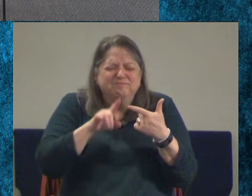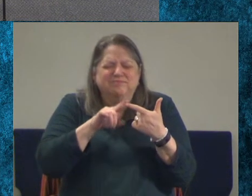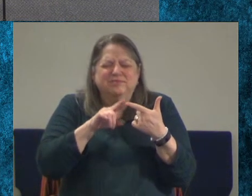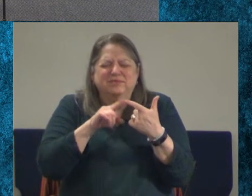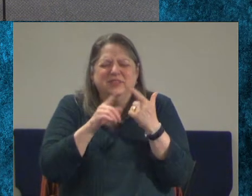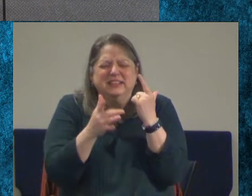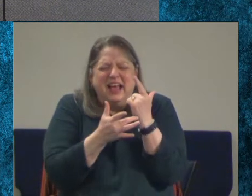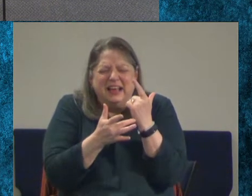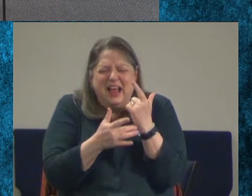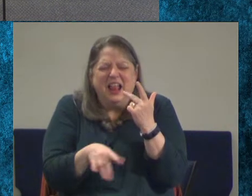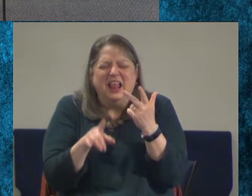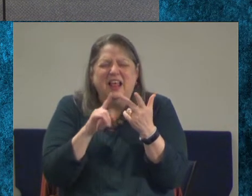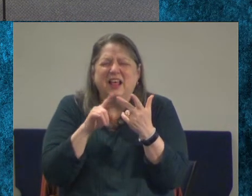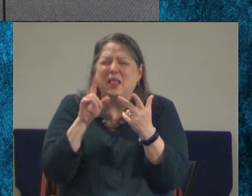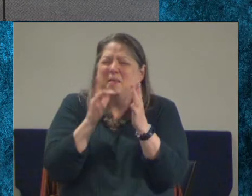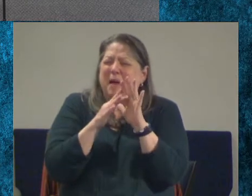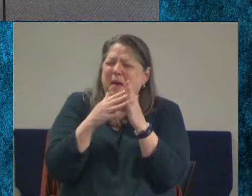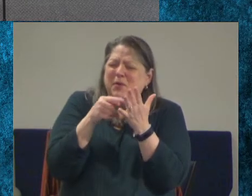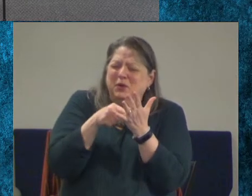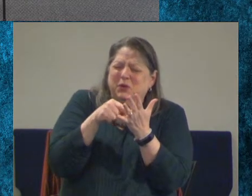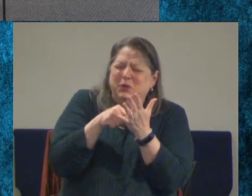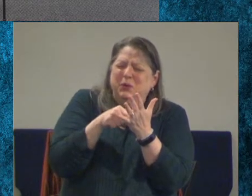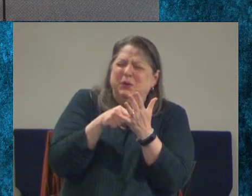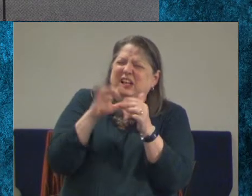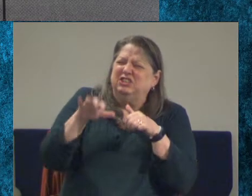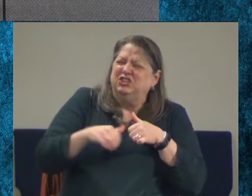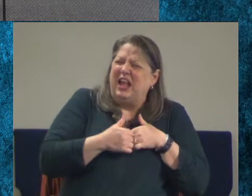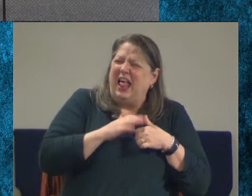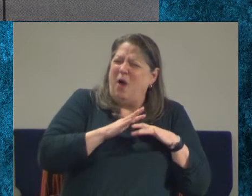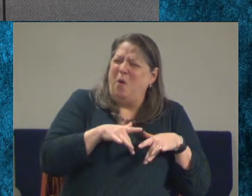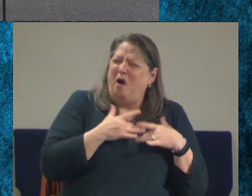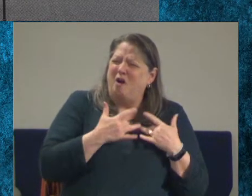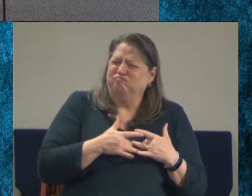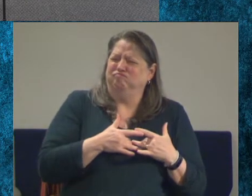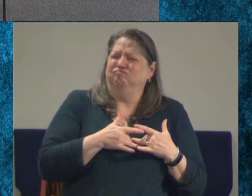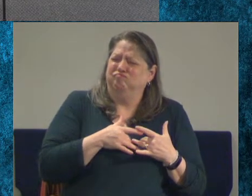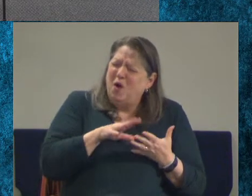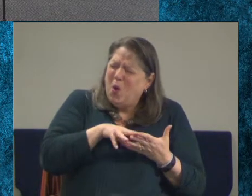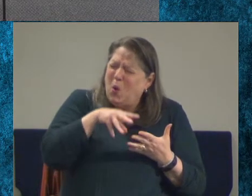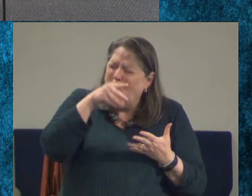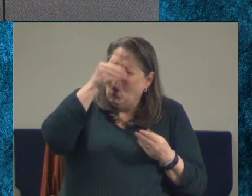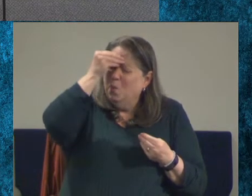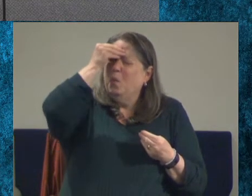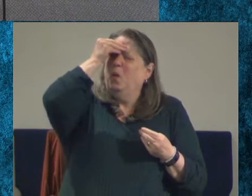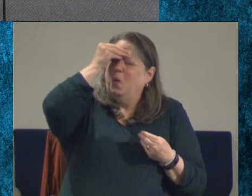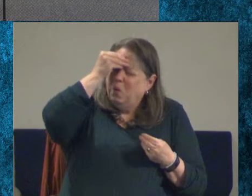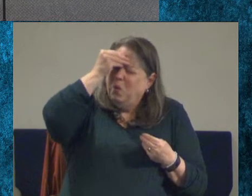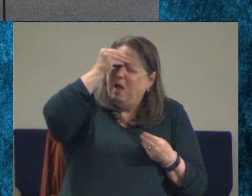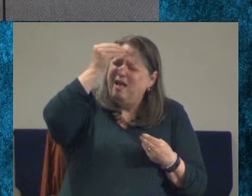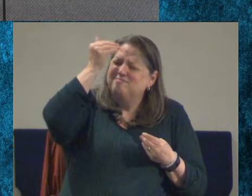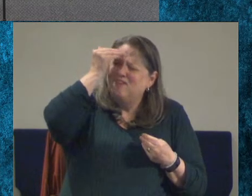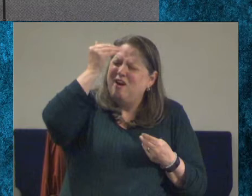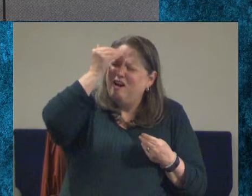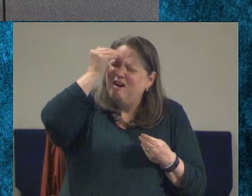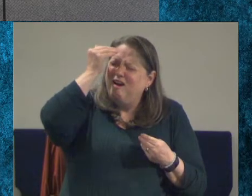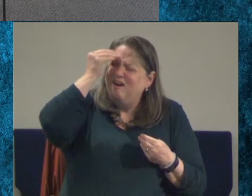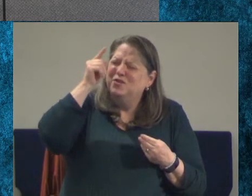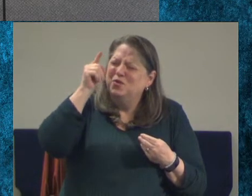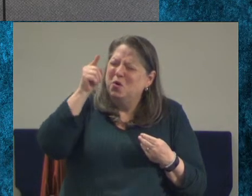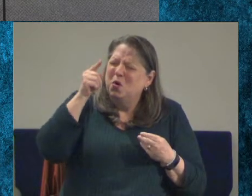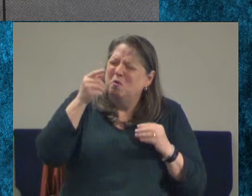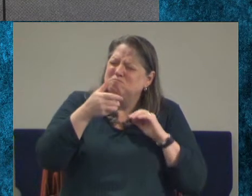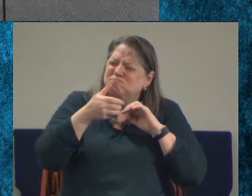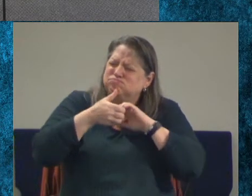technology, your word. Father, challenge our hearts that we might know and grow closer to you this